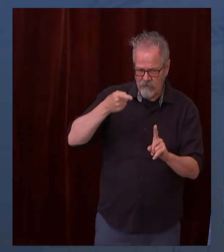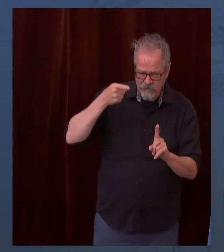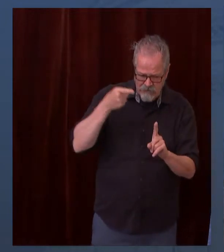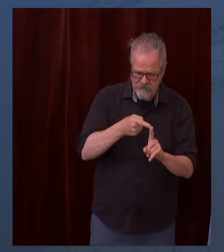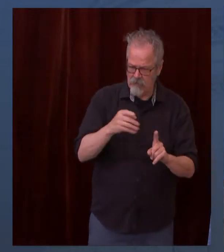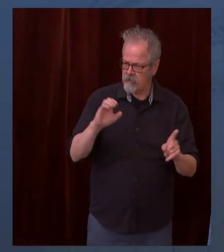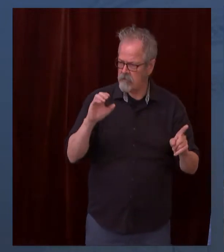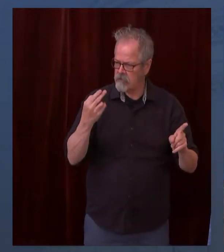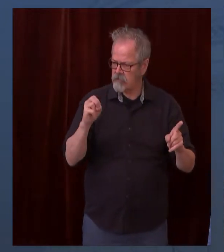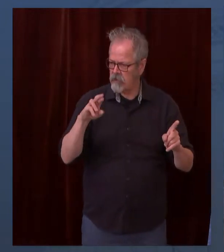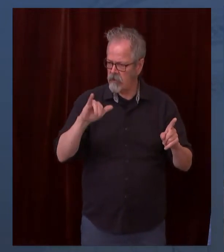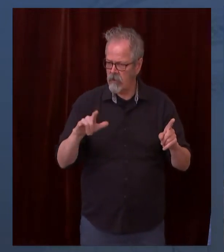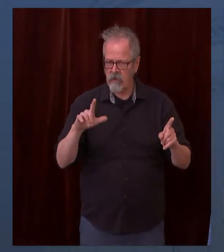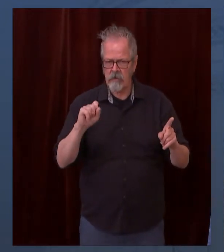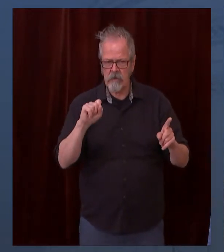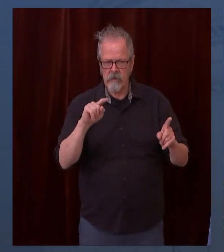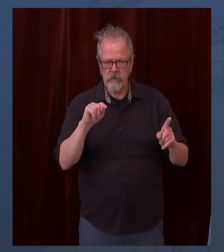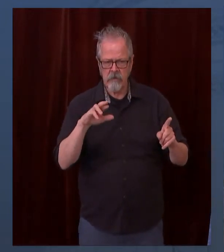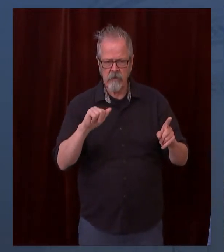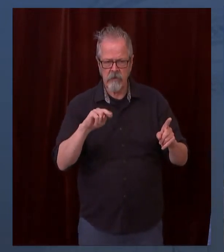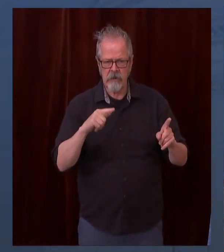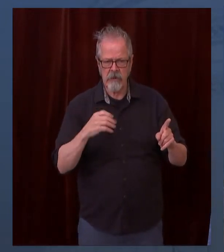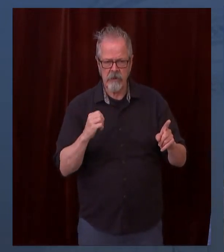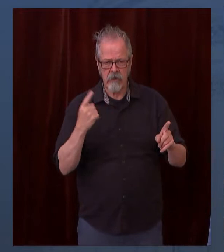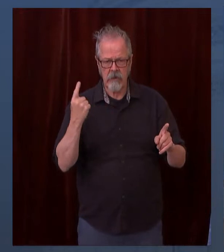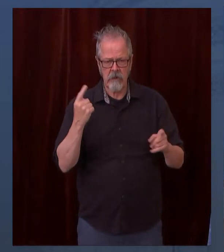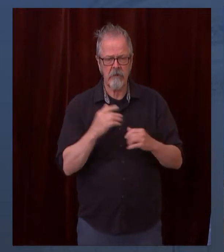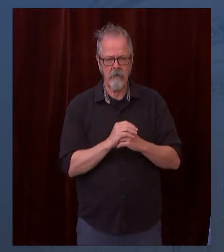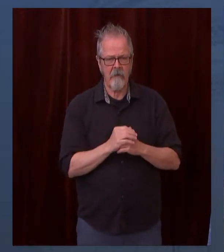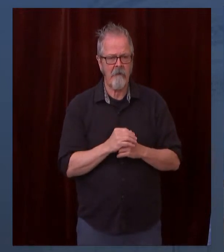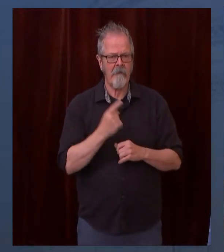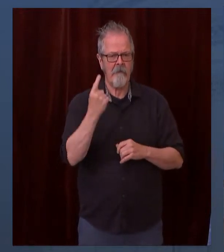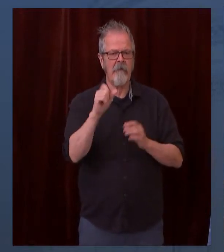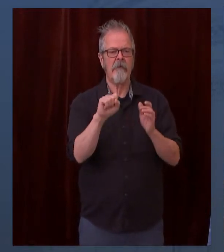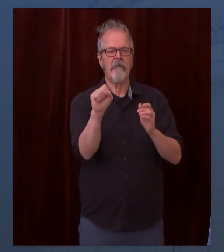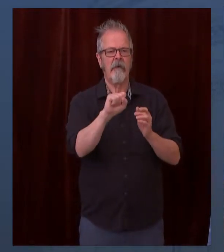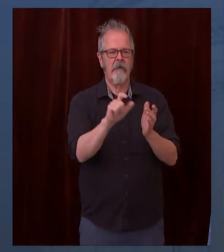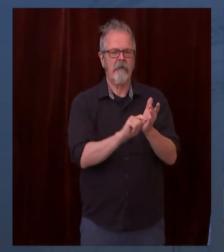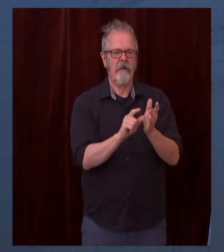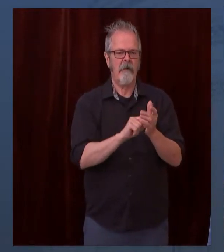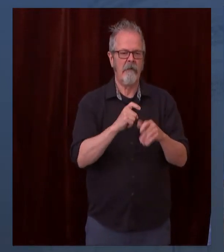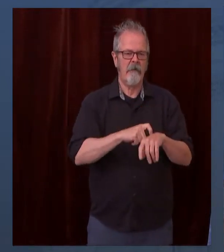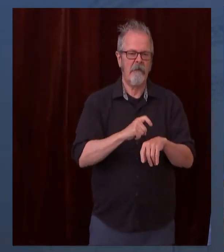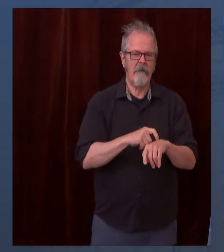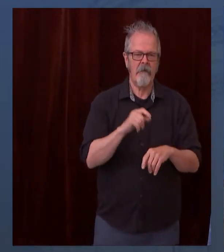we've got one so far from Jim Bryan with the Seattle Times. Go ahead, Jim.